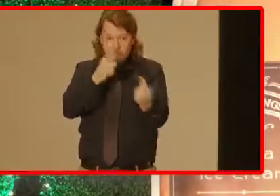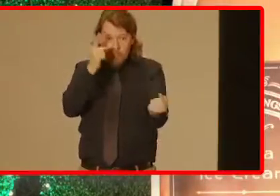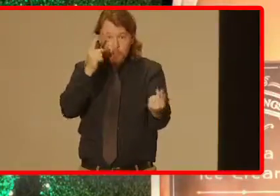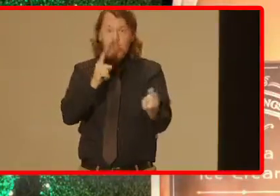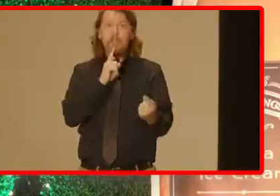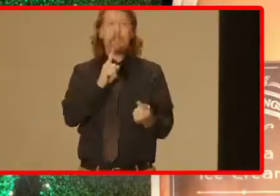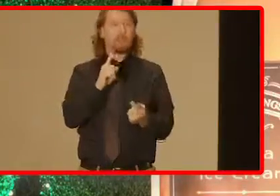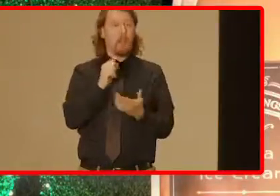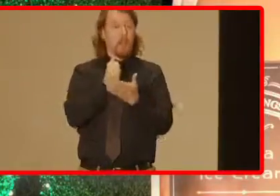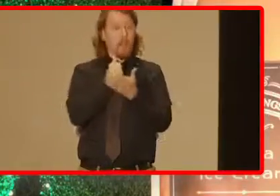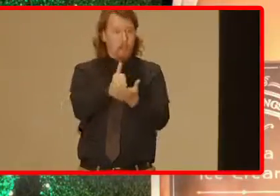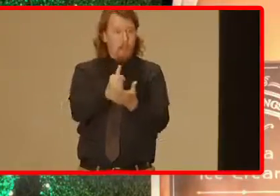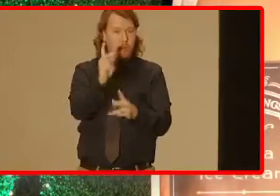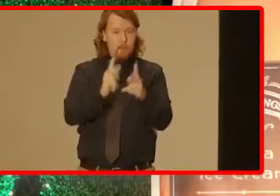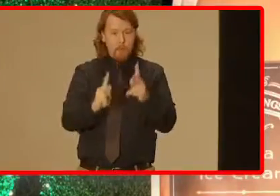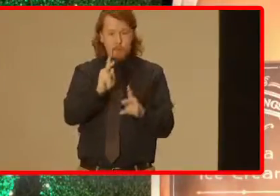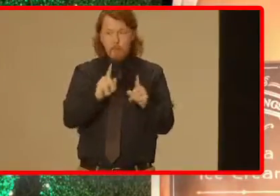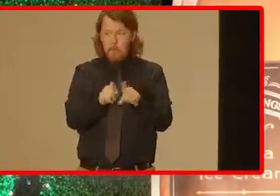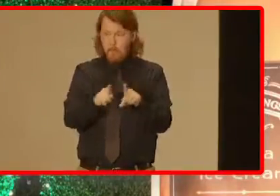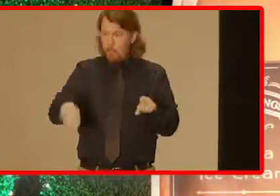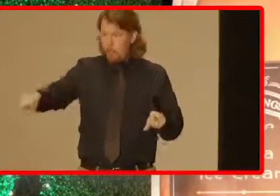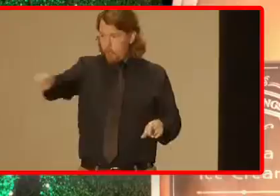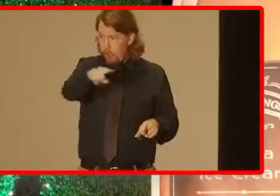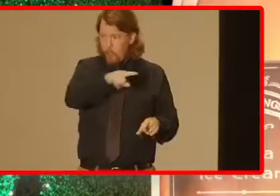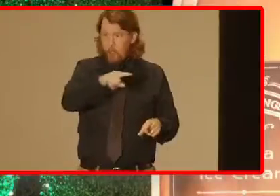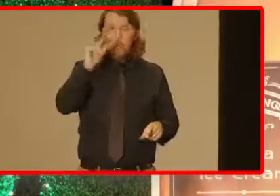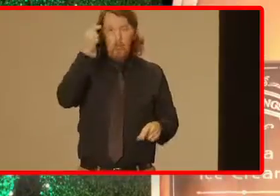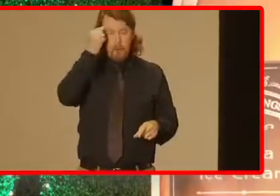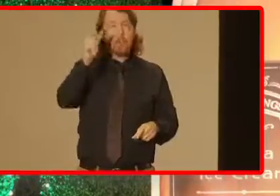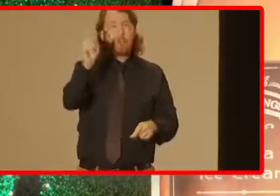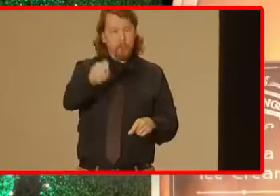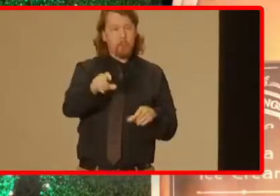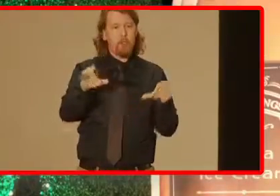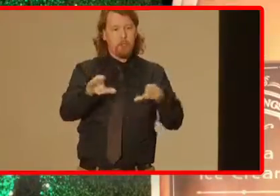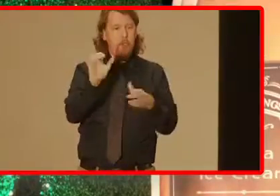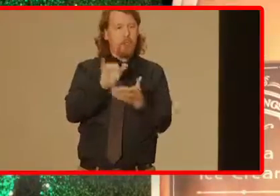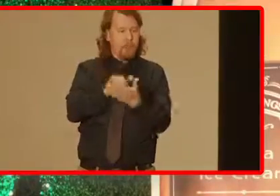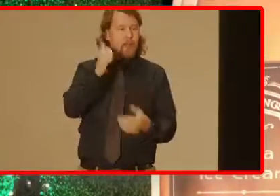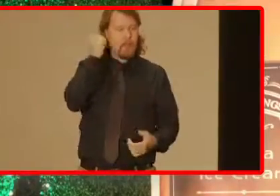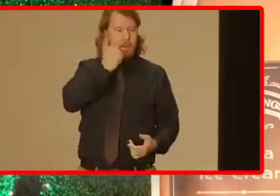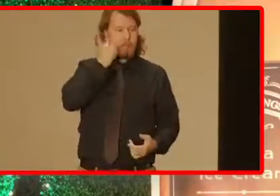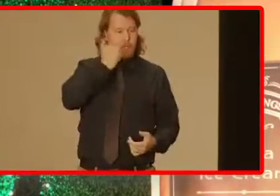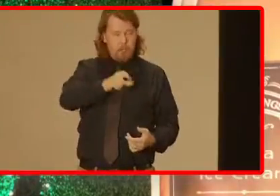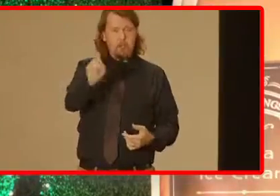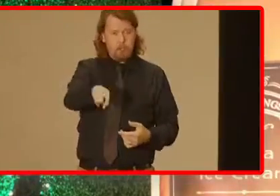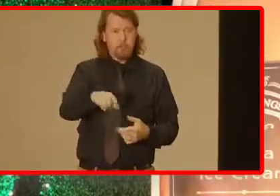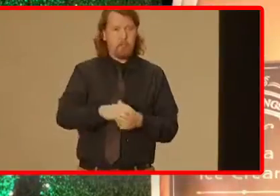helping folks like you is what the government ought to be doing every day.